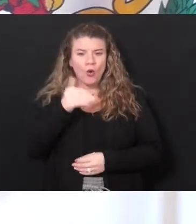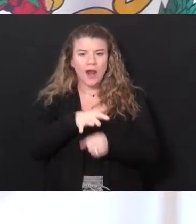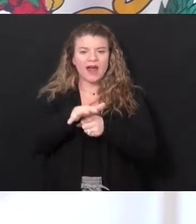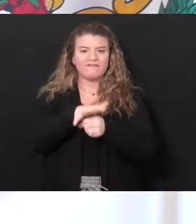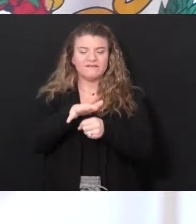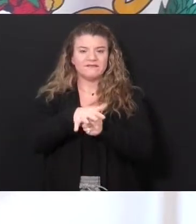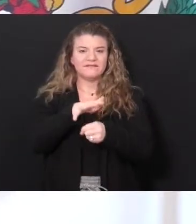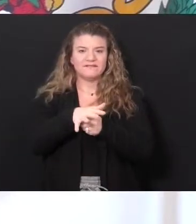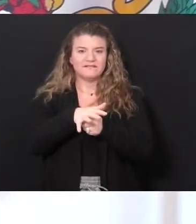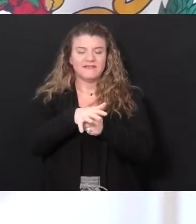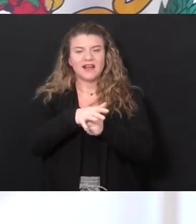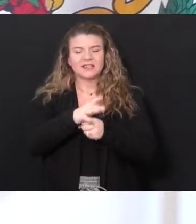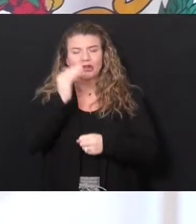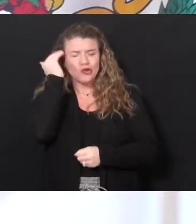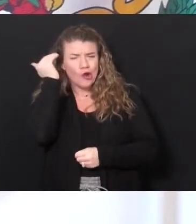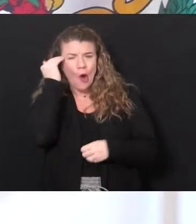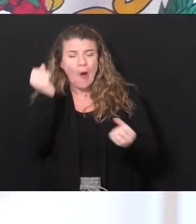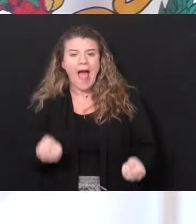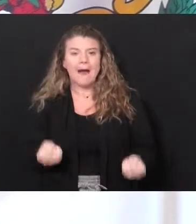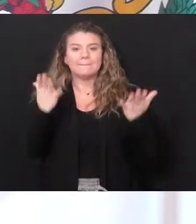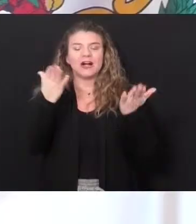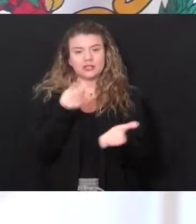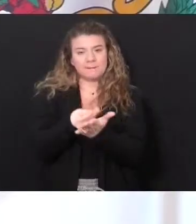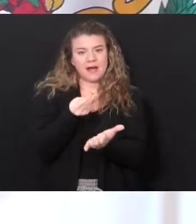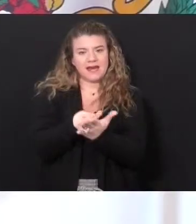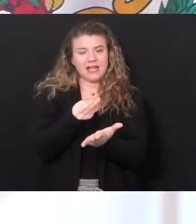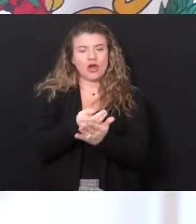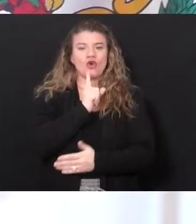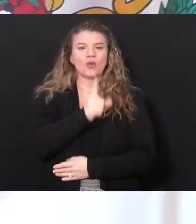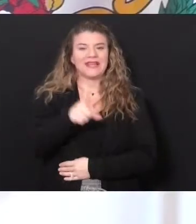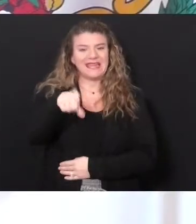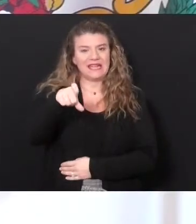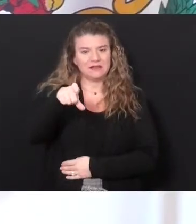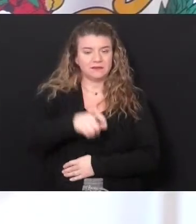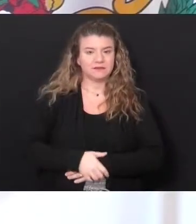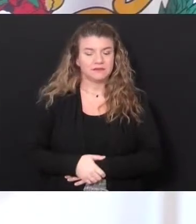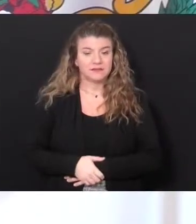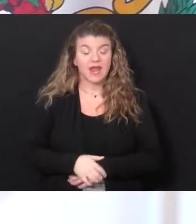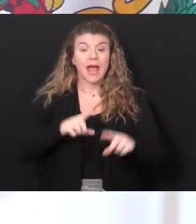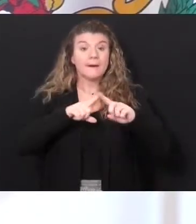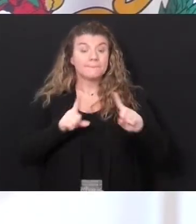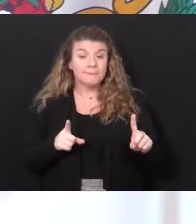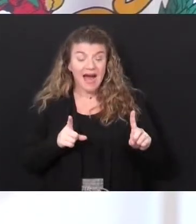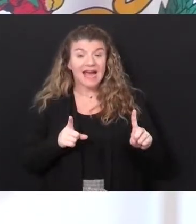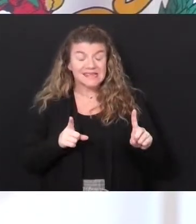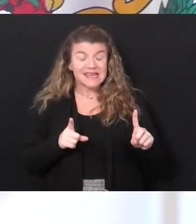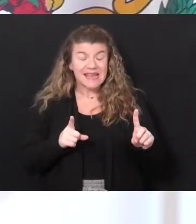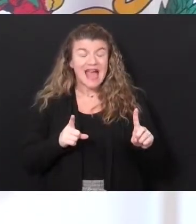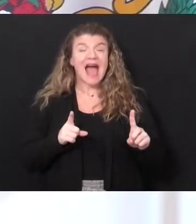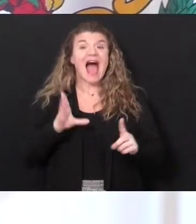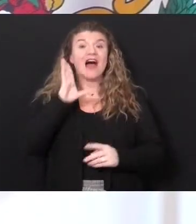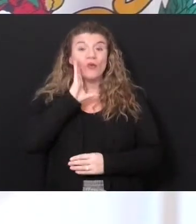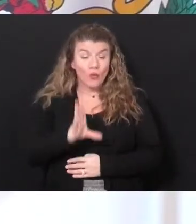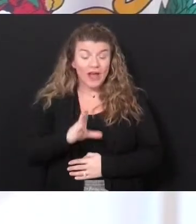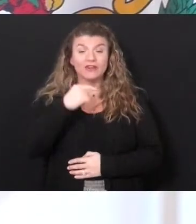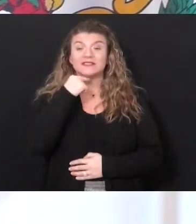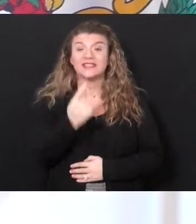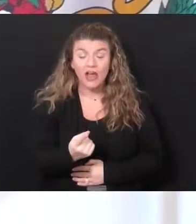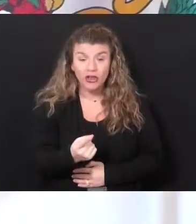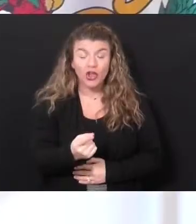know how much dollars are really needed. But I have got to tell you that there is